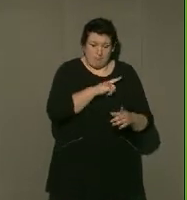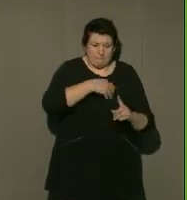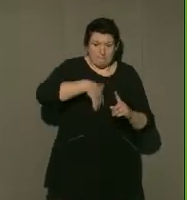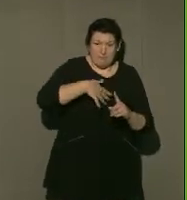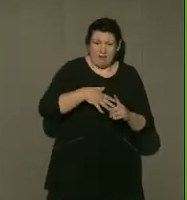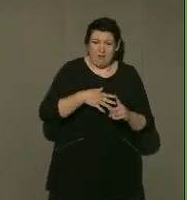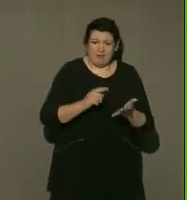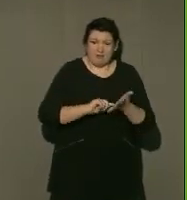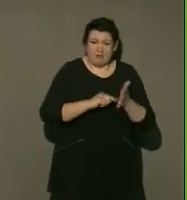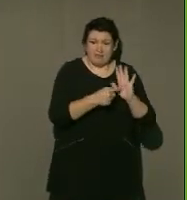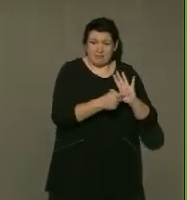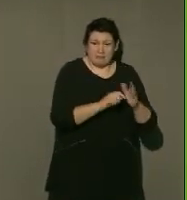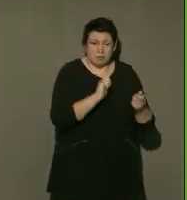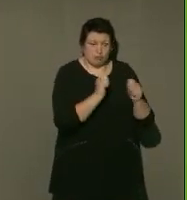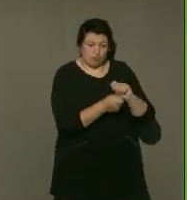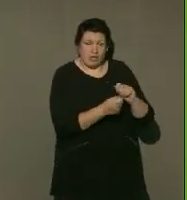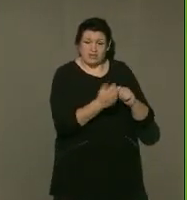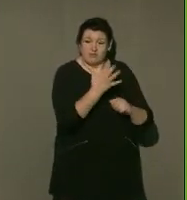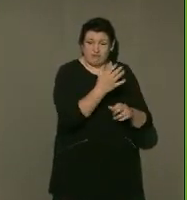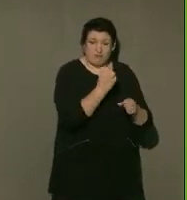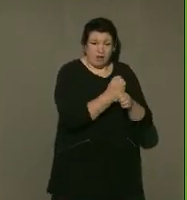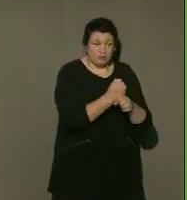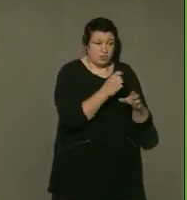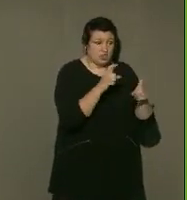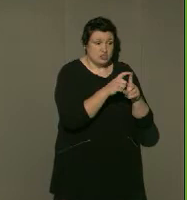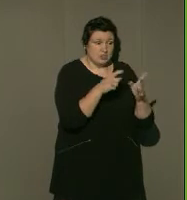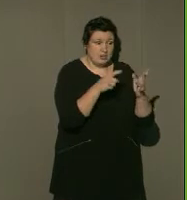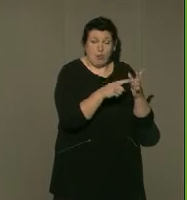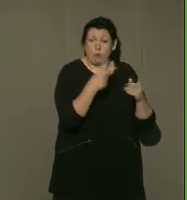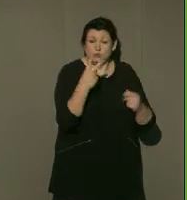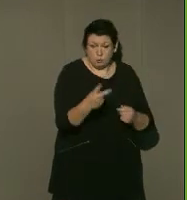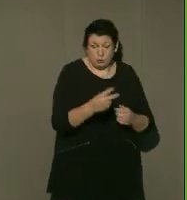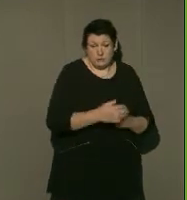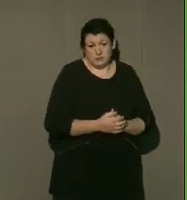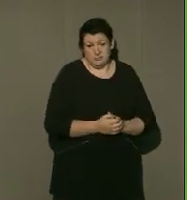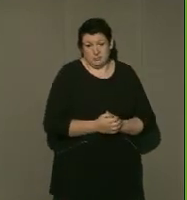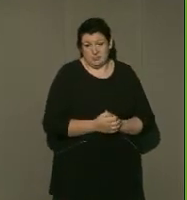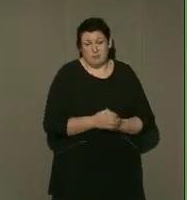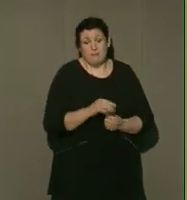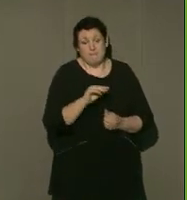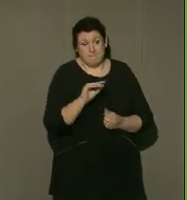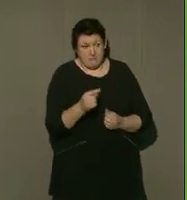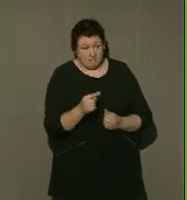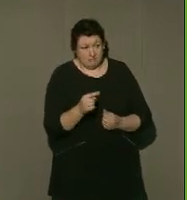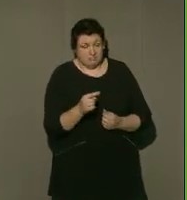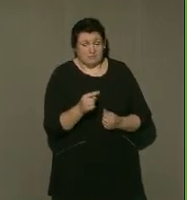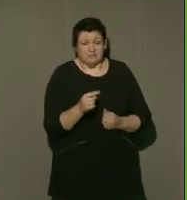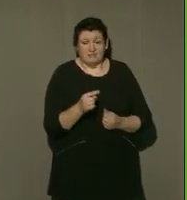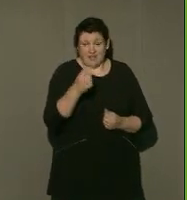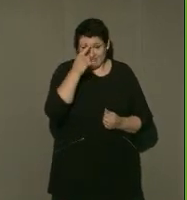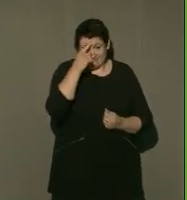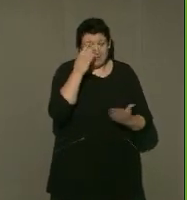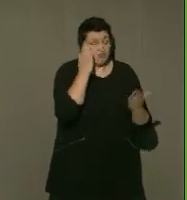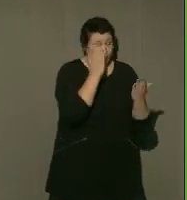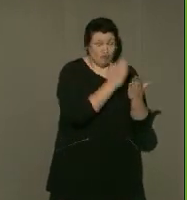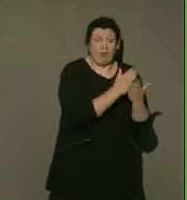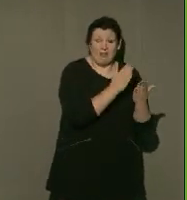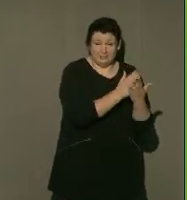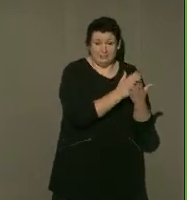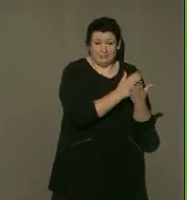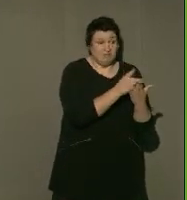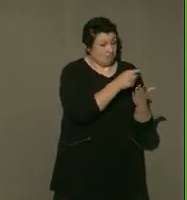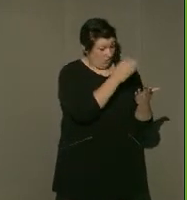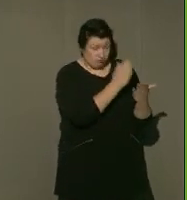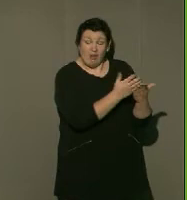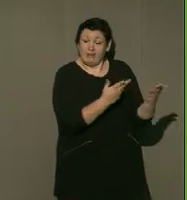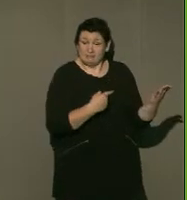to the 5G amendment, D02, and that has been ruled in order quite rightly,